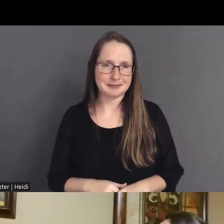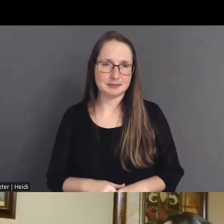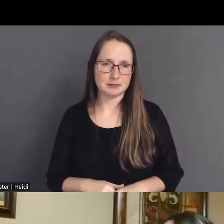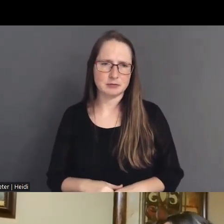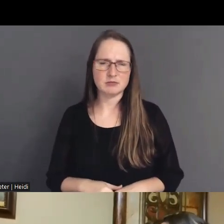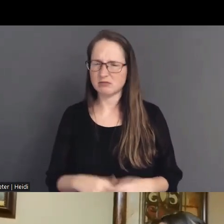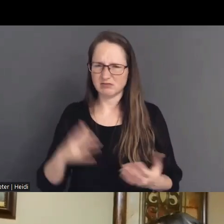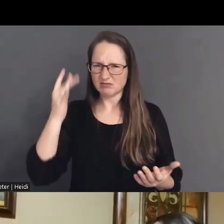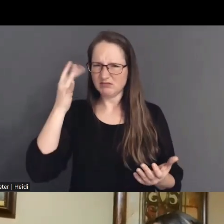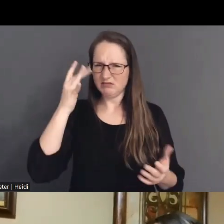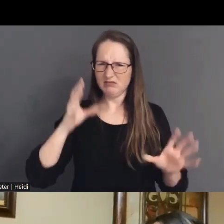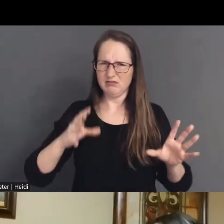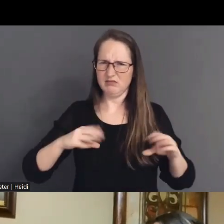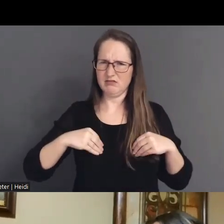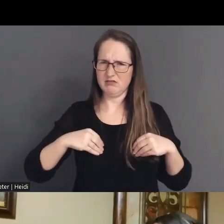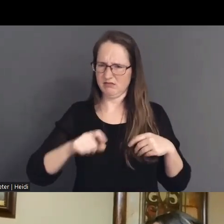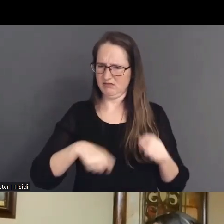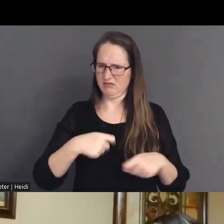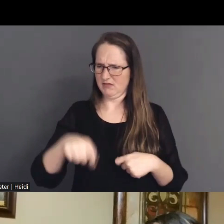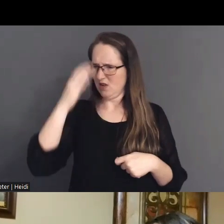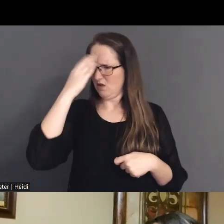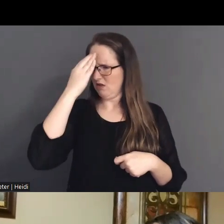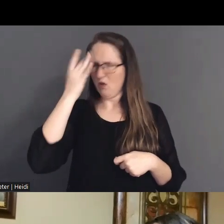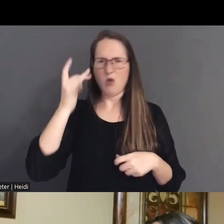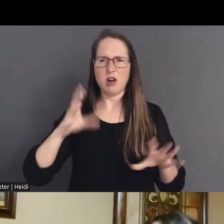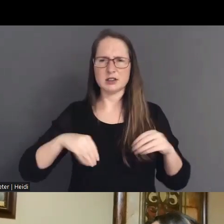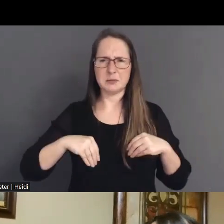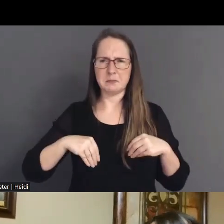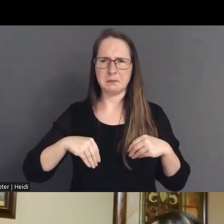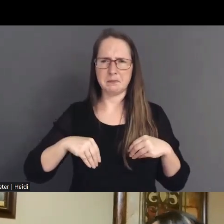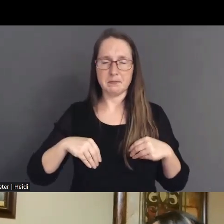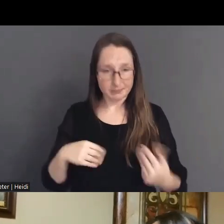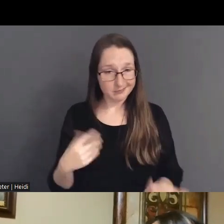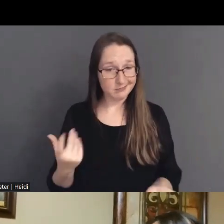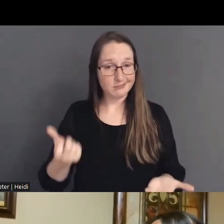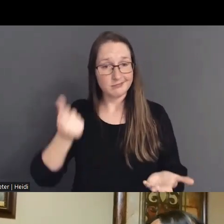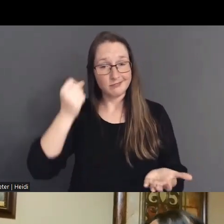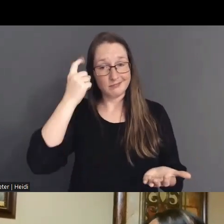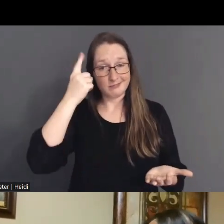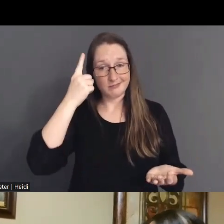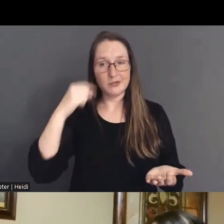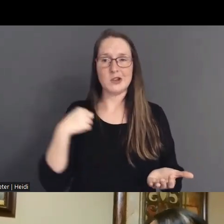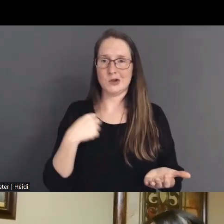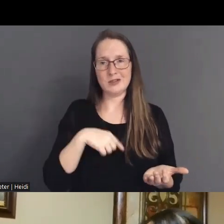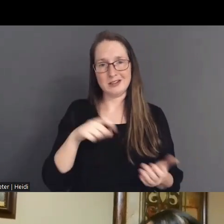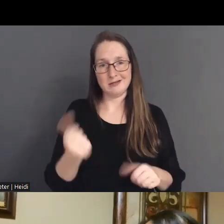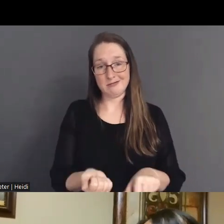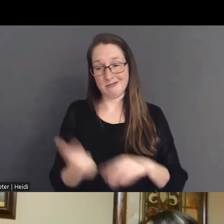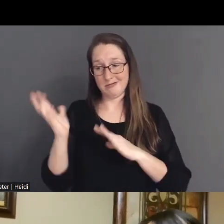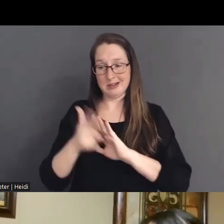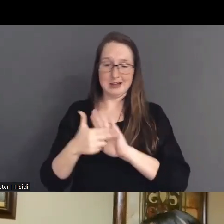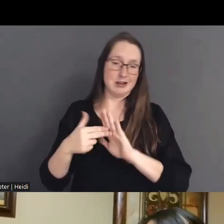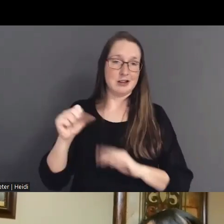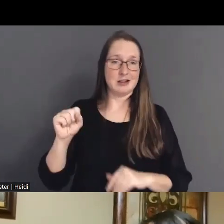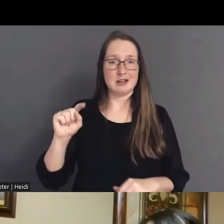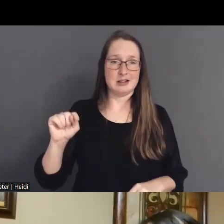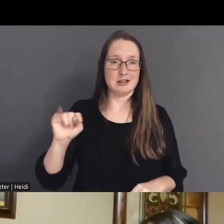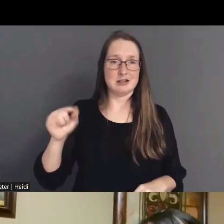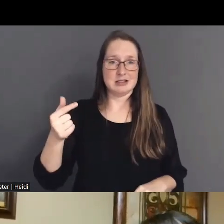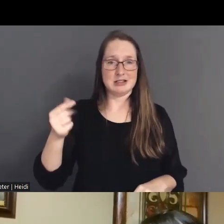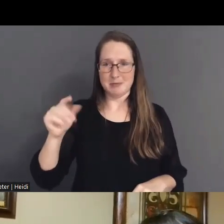So why acceptance instead of awareness? Well, first of all, we have to eliminate the stigma. We have to